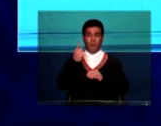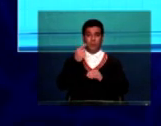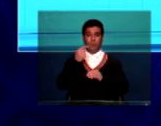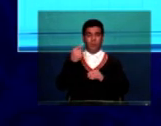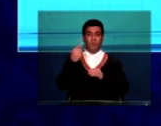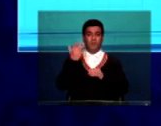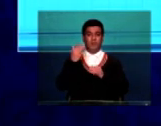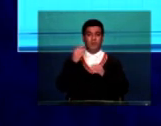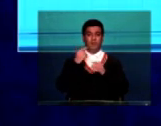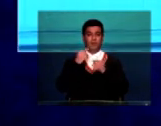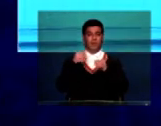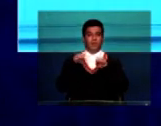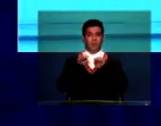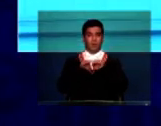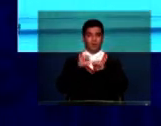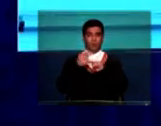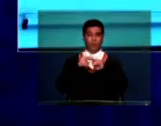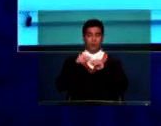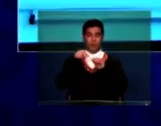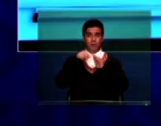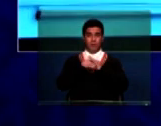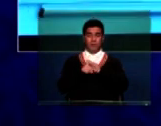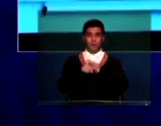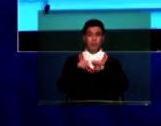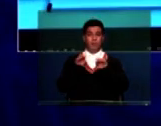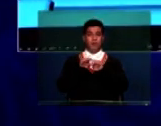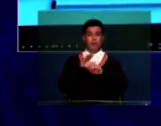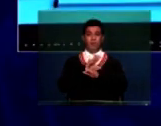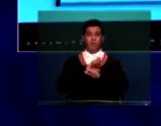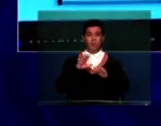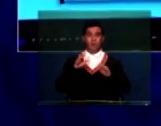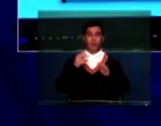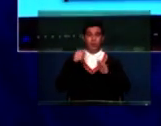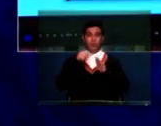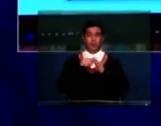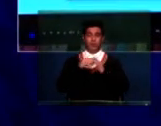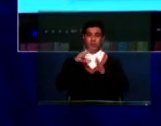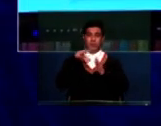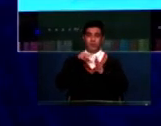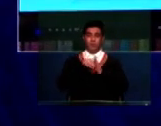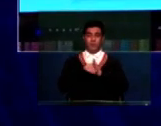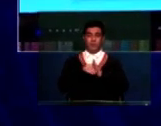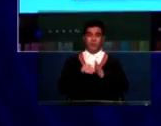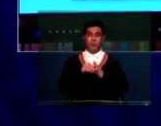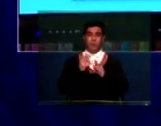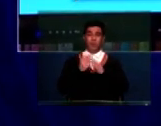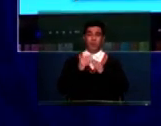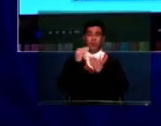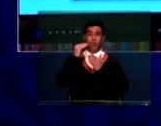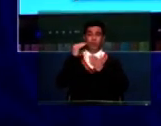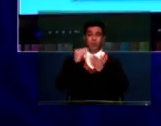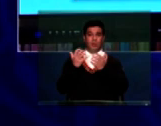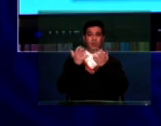teng. Bu hodisalar birgalikda bo'lmagan hodisalar bo'lganligi bois quyidagi